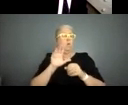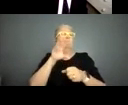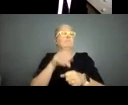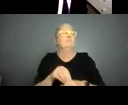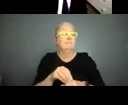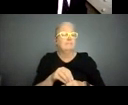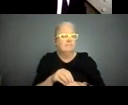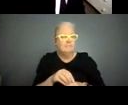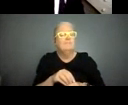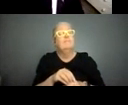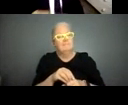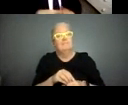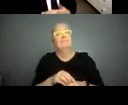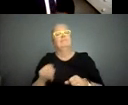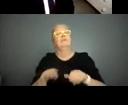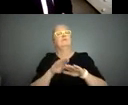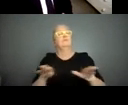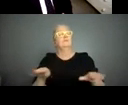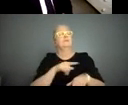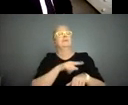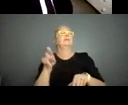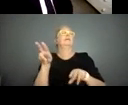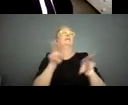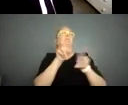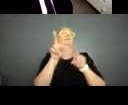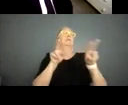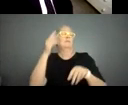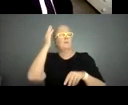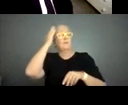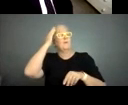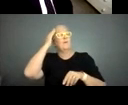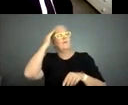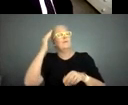the children also adopt that and understand that.